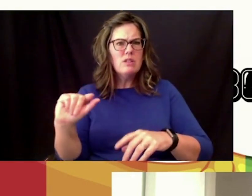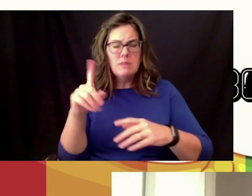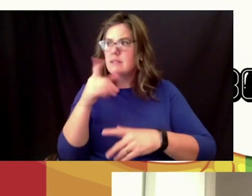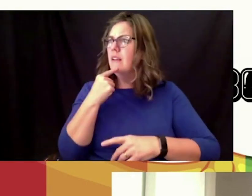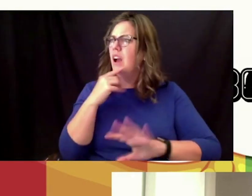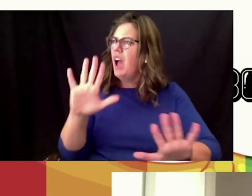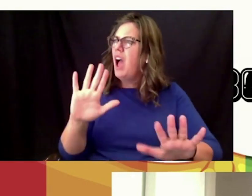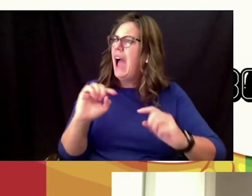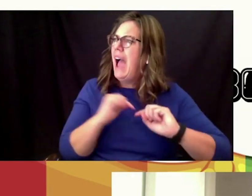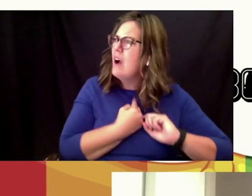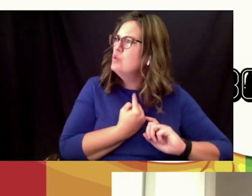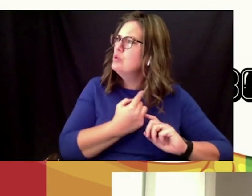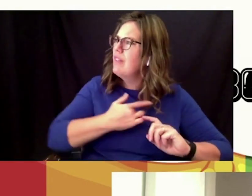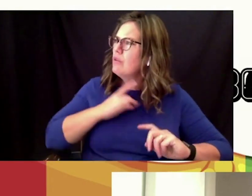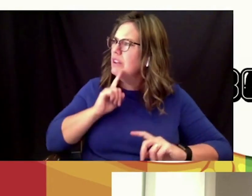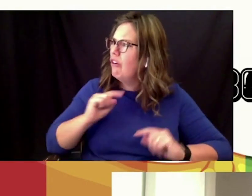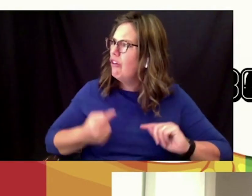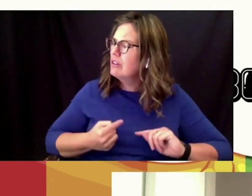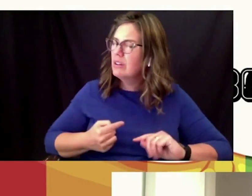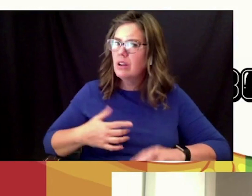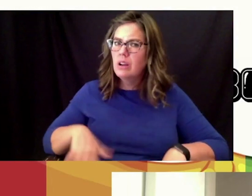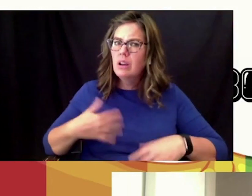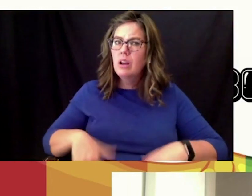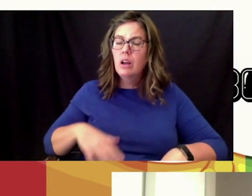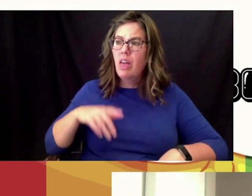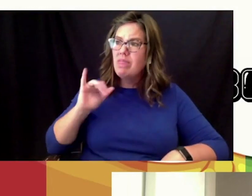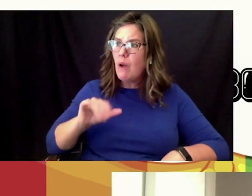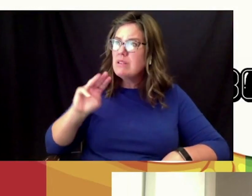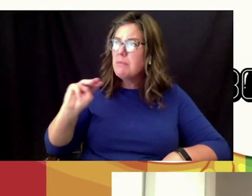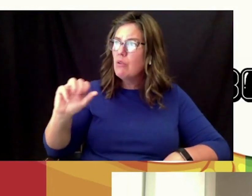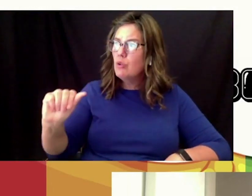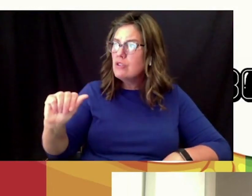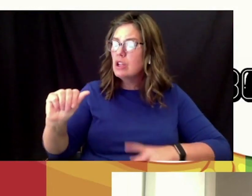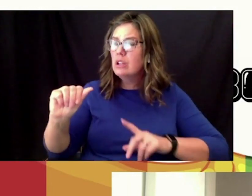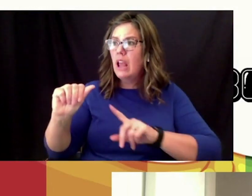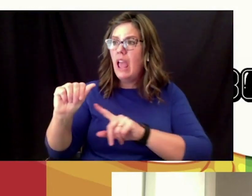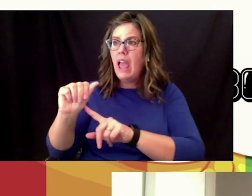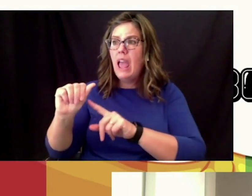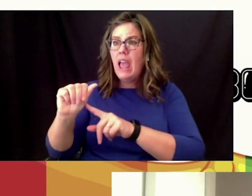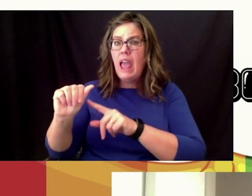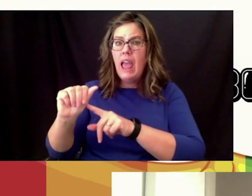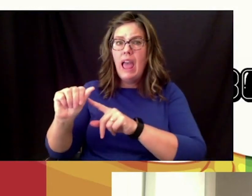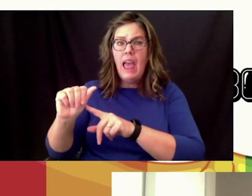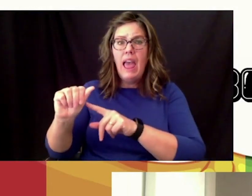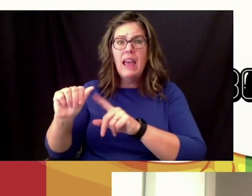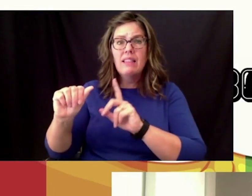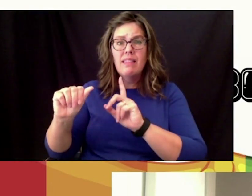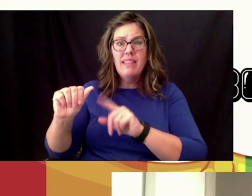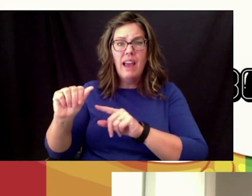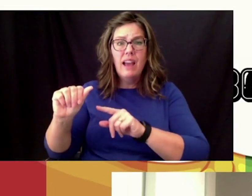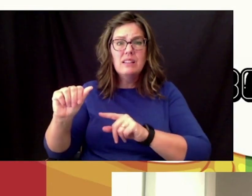be something like, well, that was a microaggression, and that was something that is